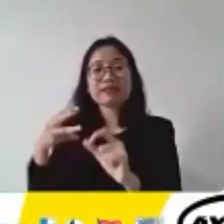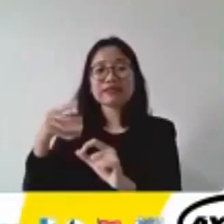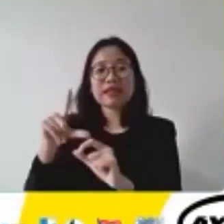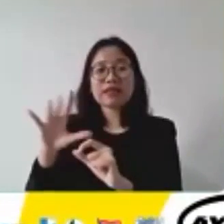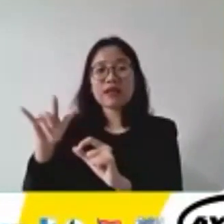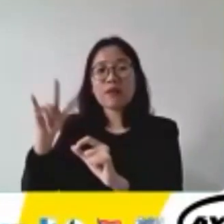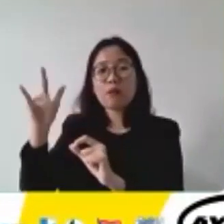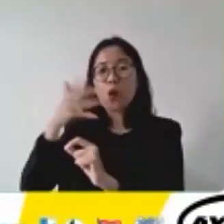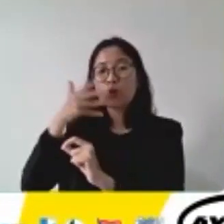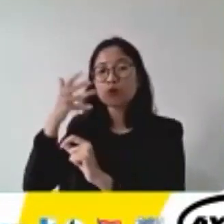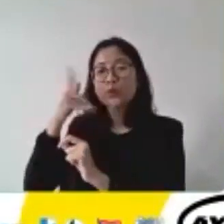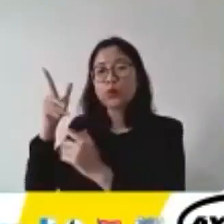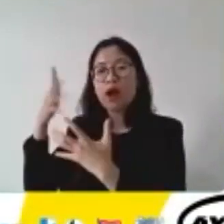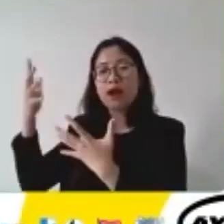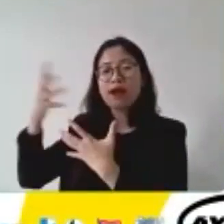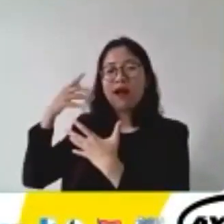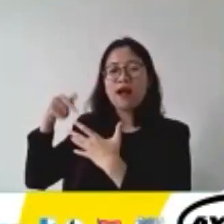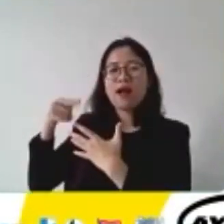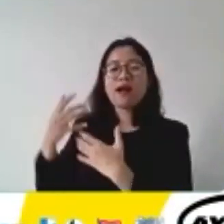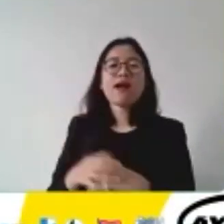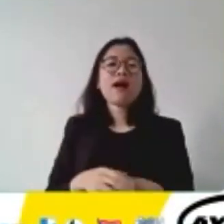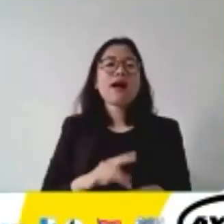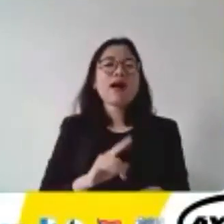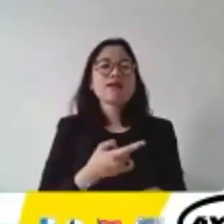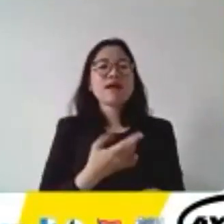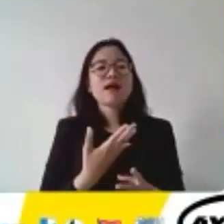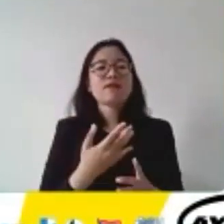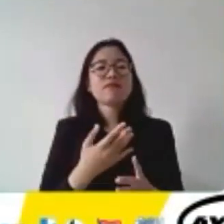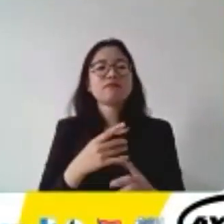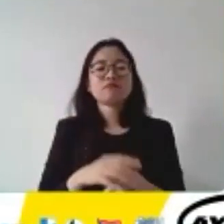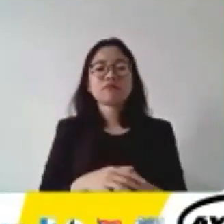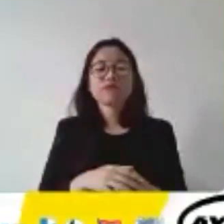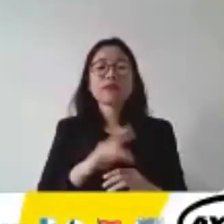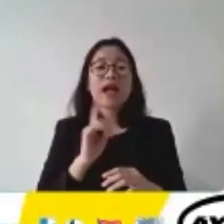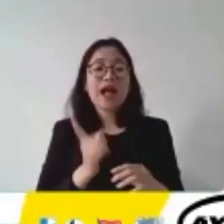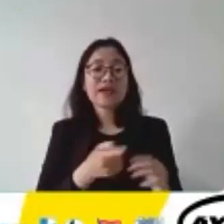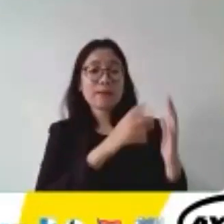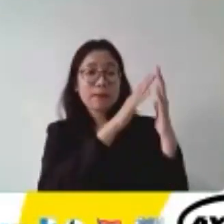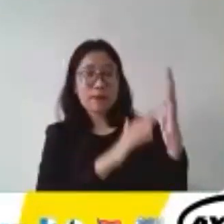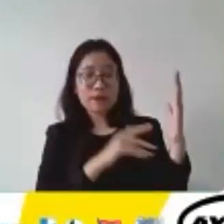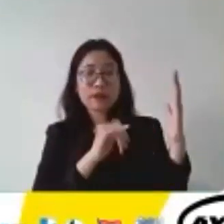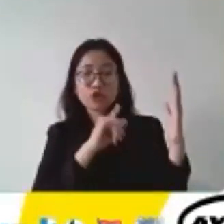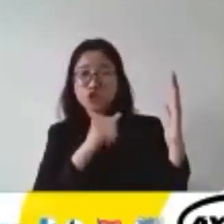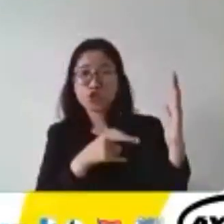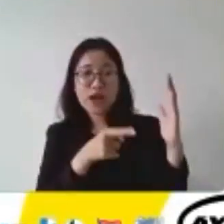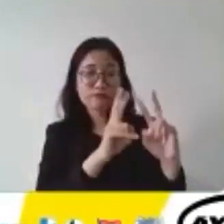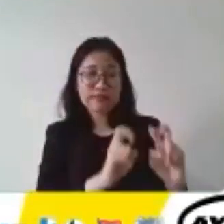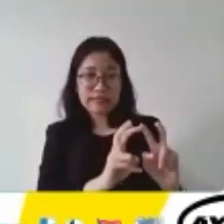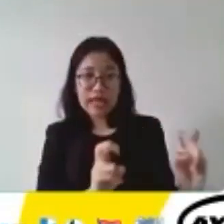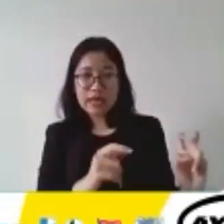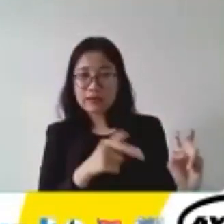paper suggested that increase of 5, I think 3 micrograms per meter cube of long-term exposure to